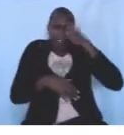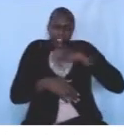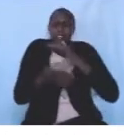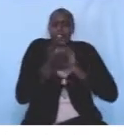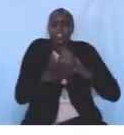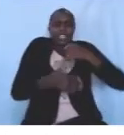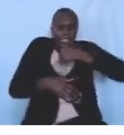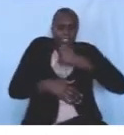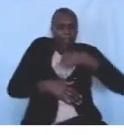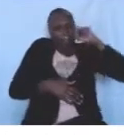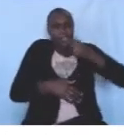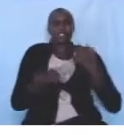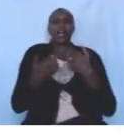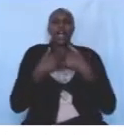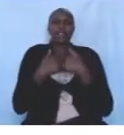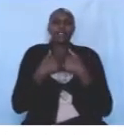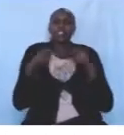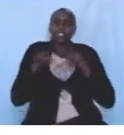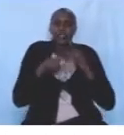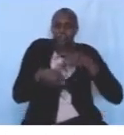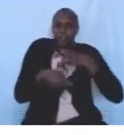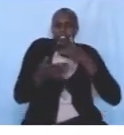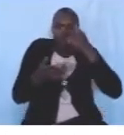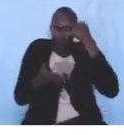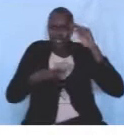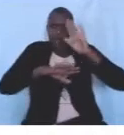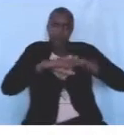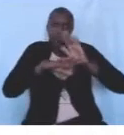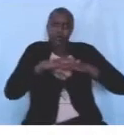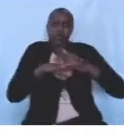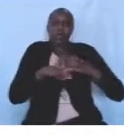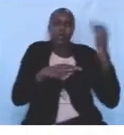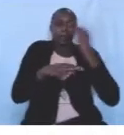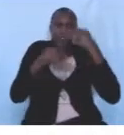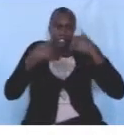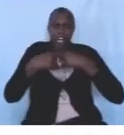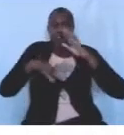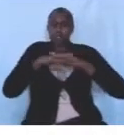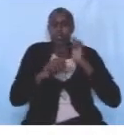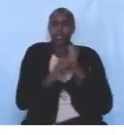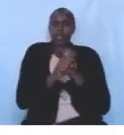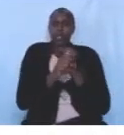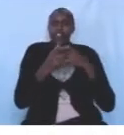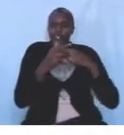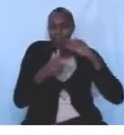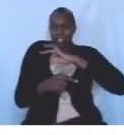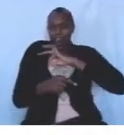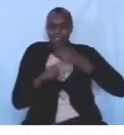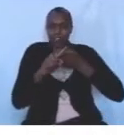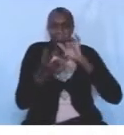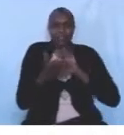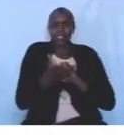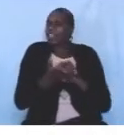within themselves the desire. And they feel because they are good preachers who have done a lot of God's work, they should earn it.